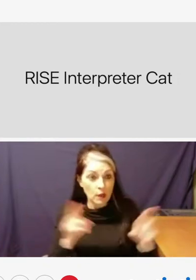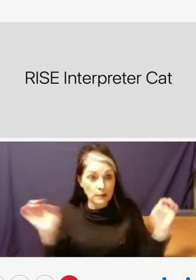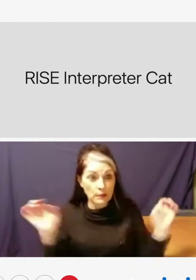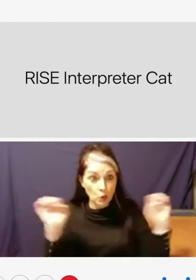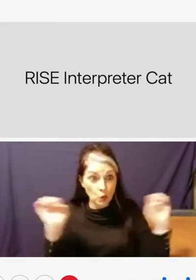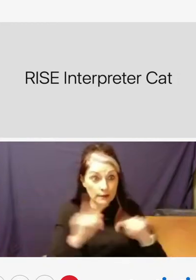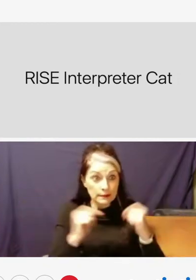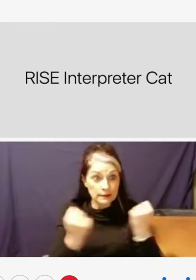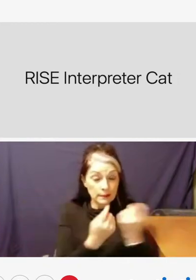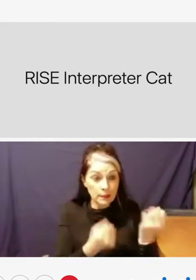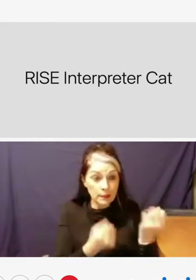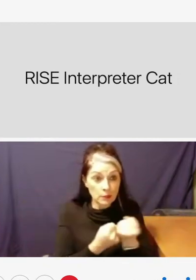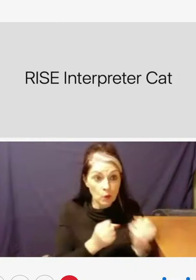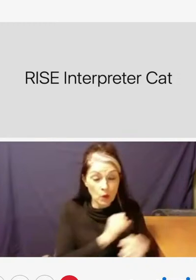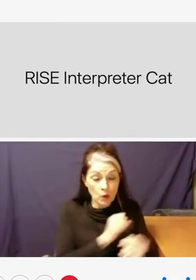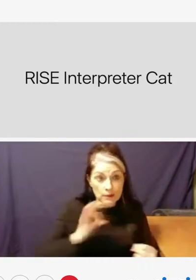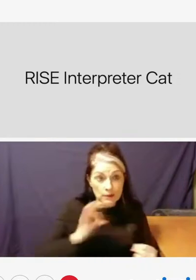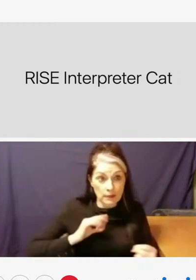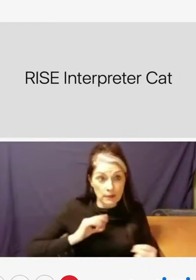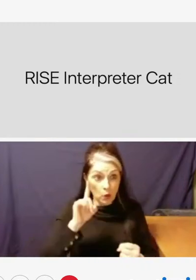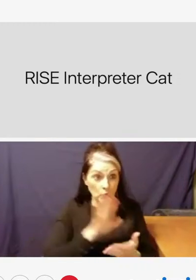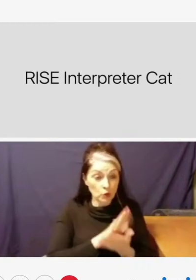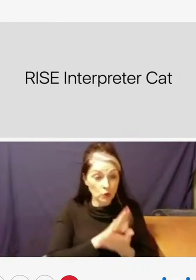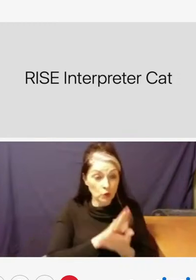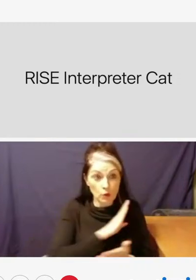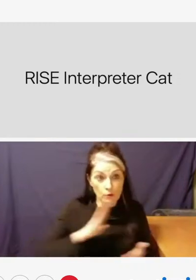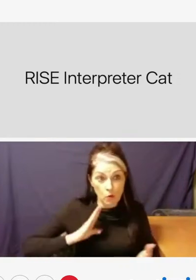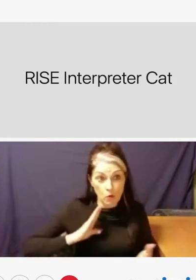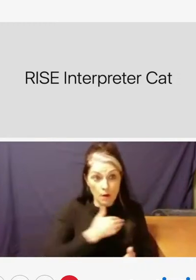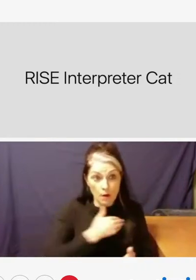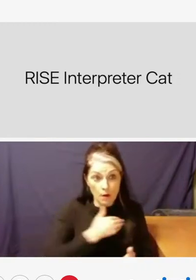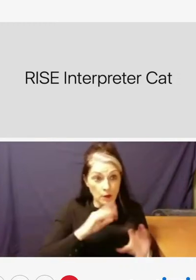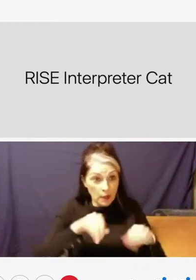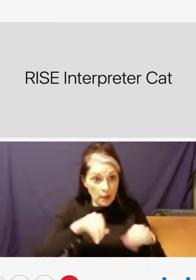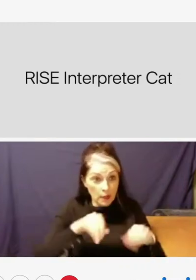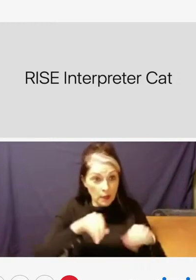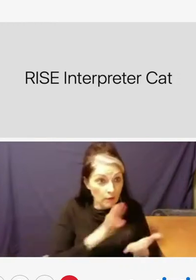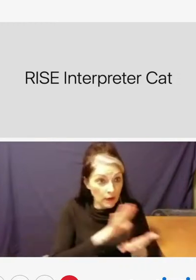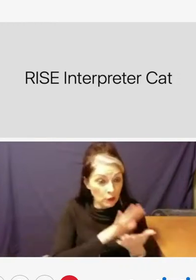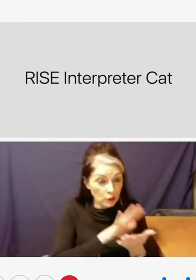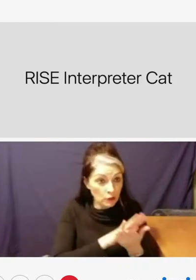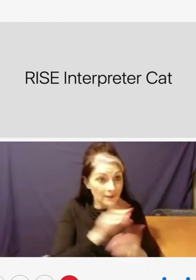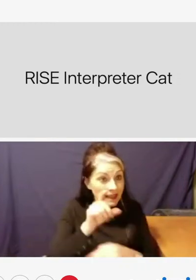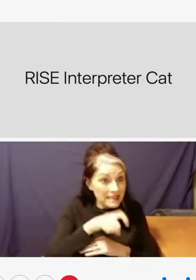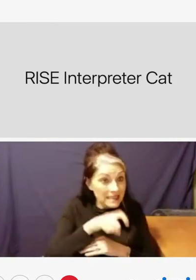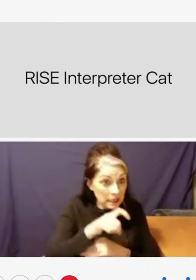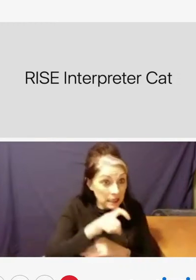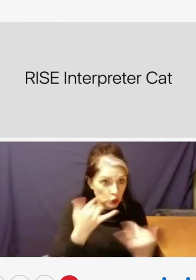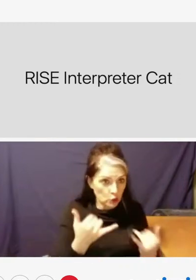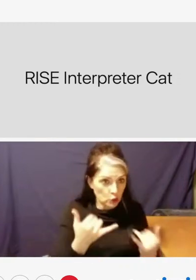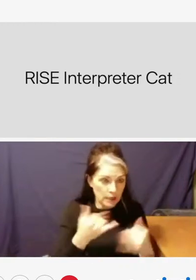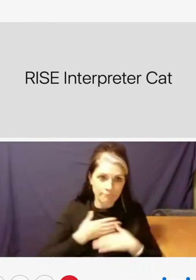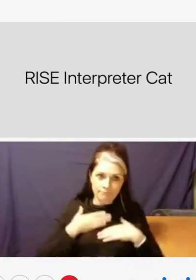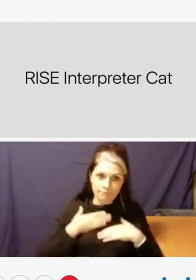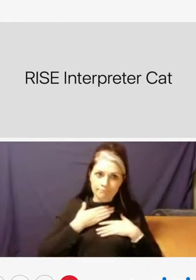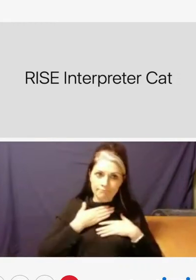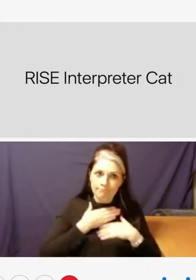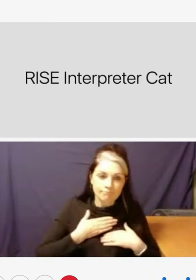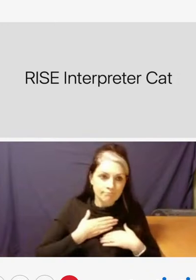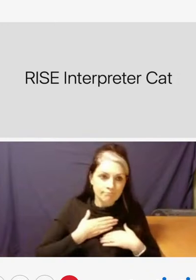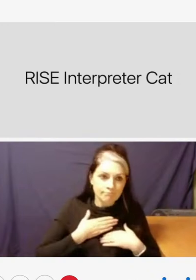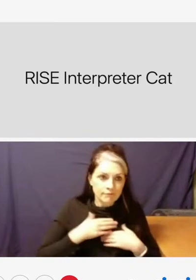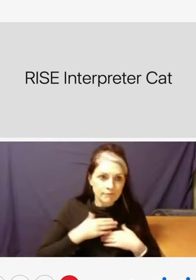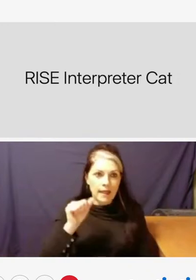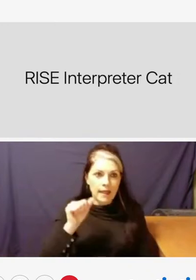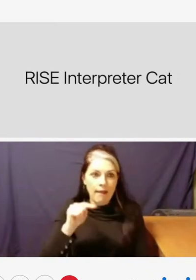school board member that they provided to the school in need I enjoyed uh Antonio's uh presentation